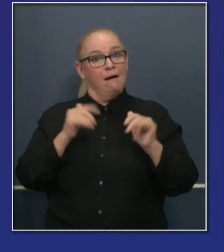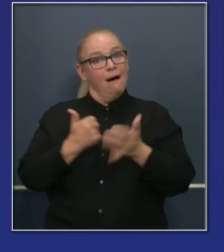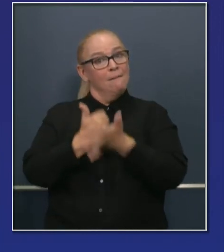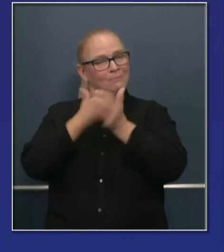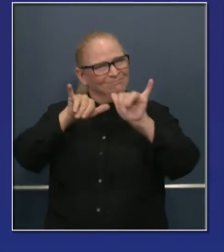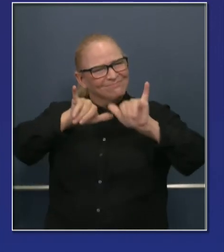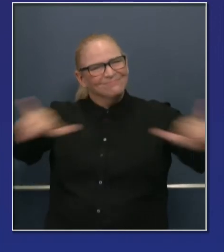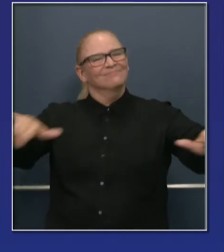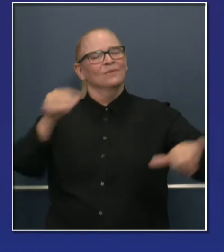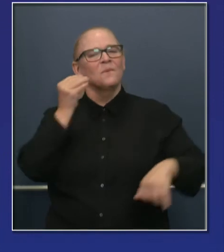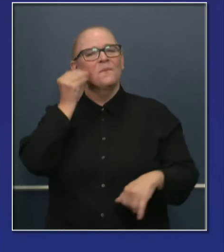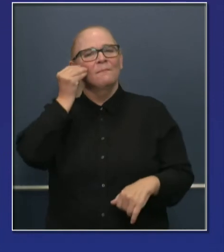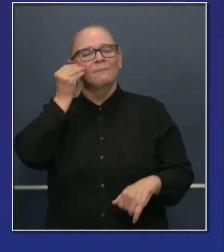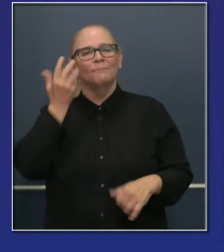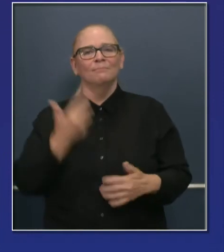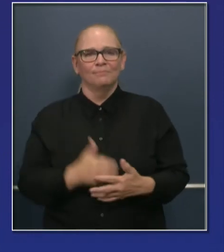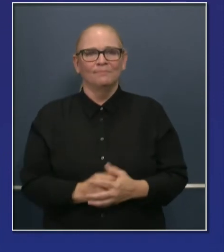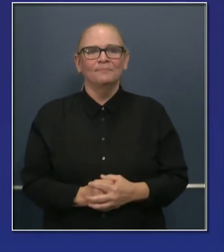its decline.